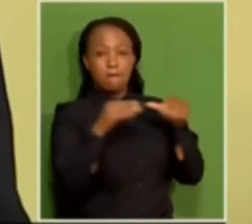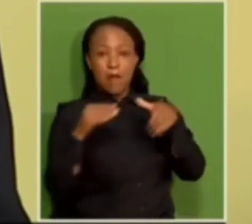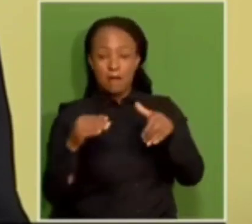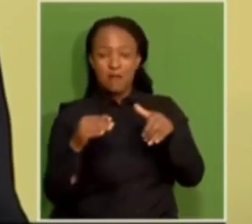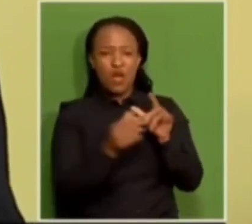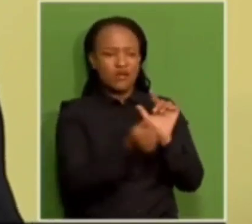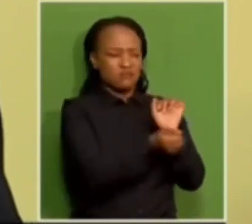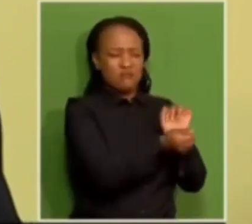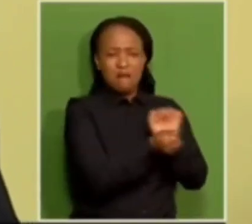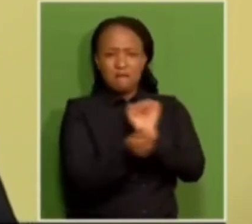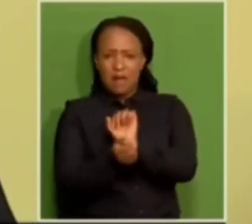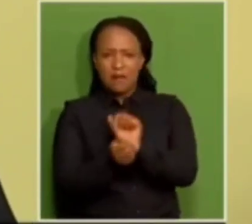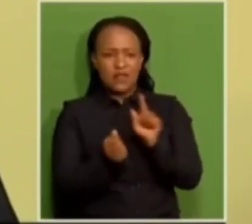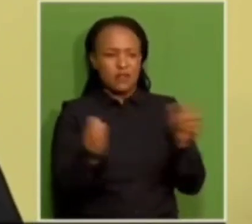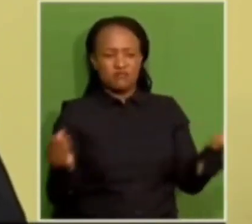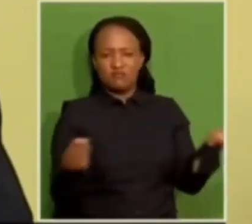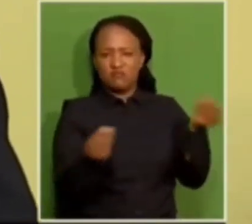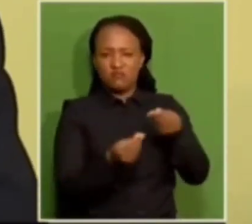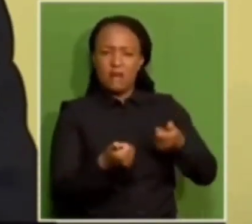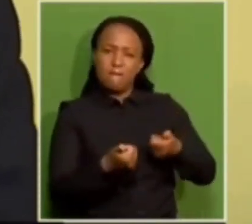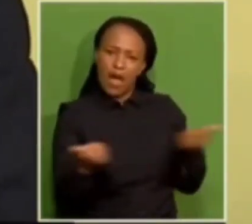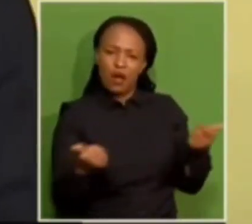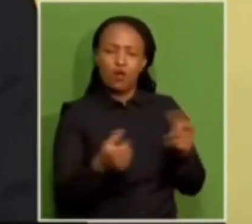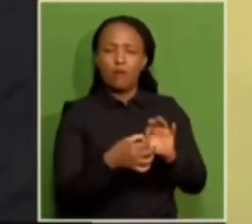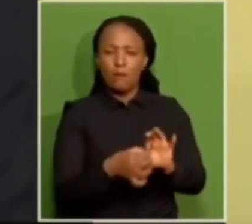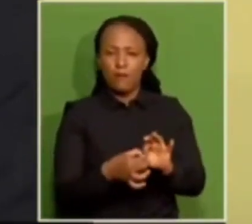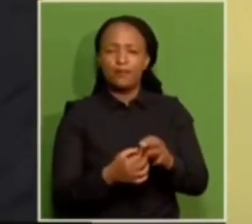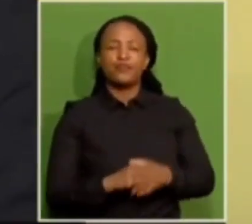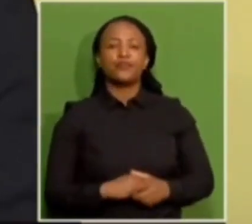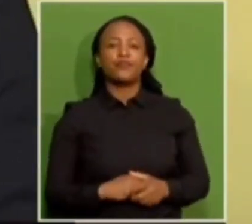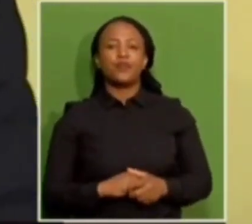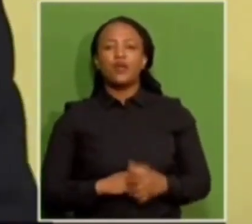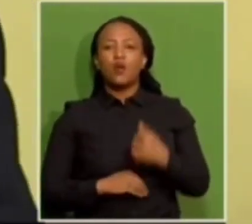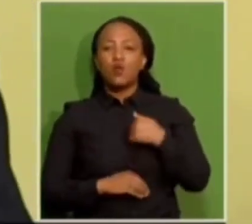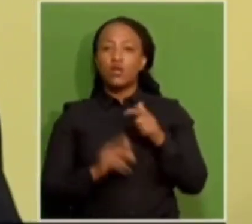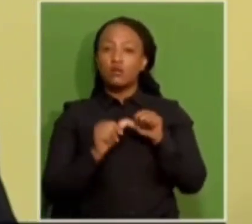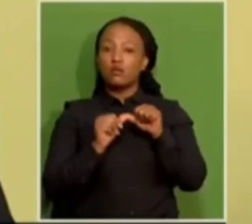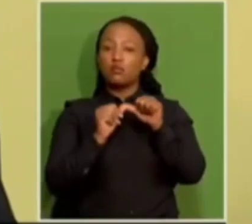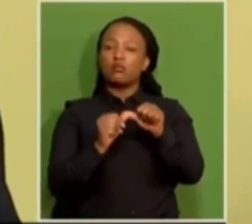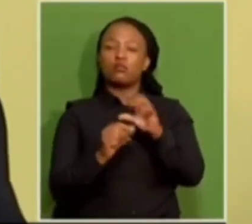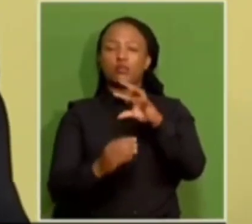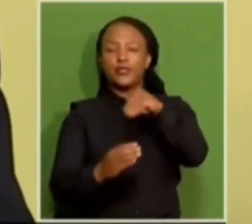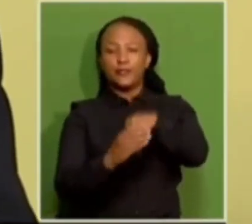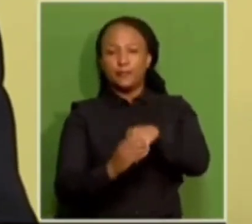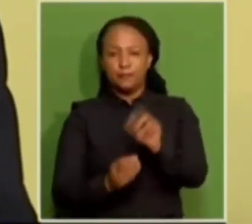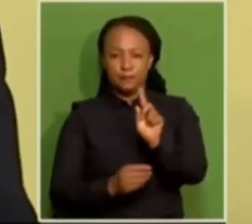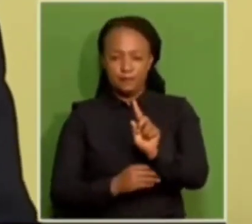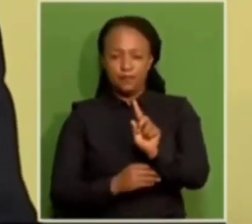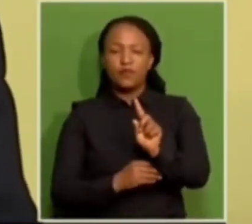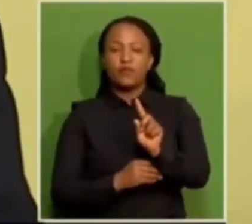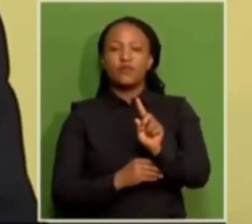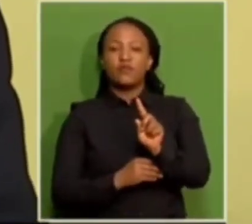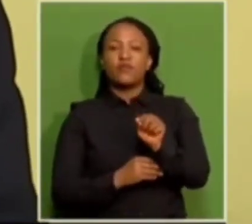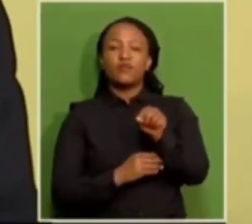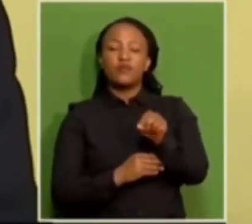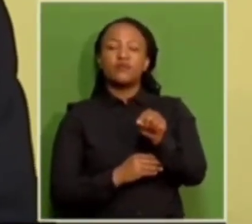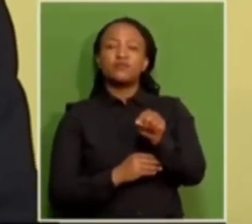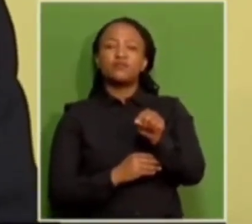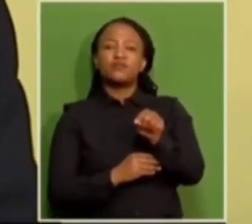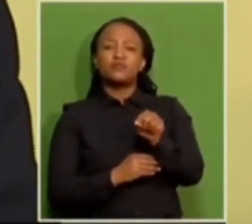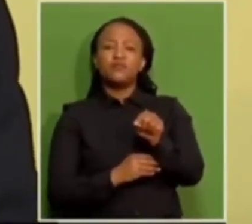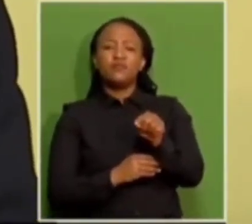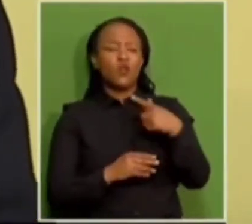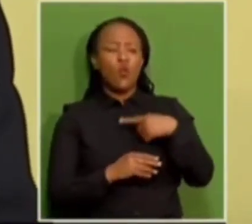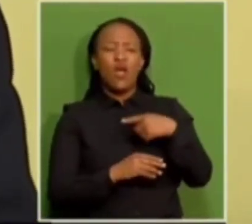on both sides are exchanged we continue to be involved in the talks regarding the reopening